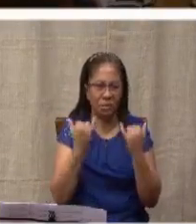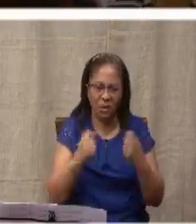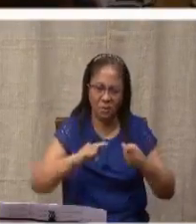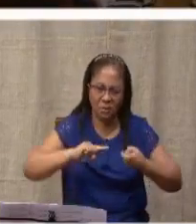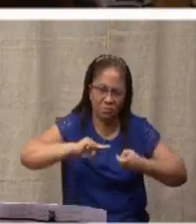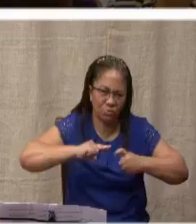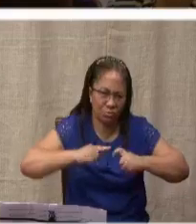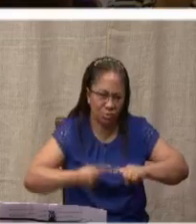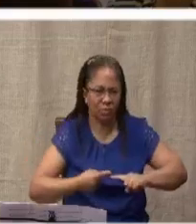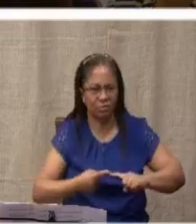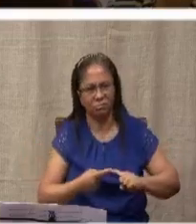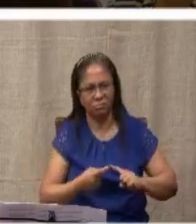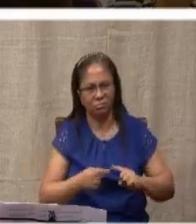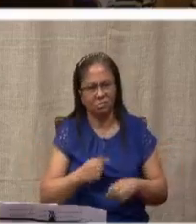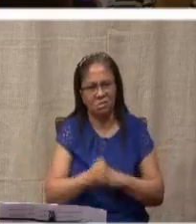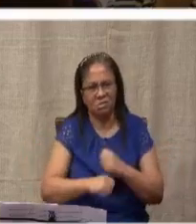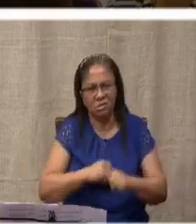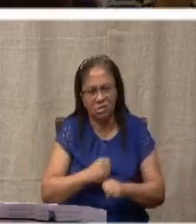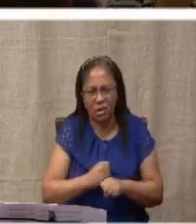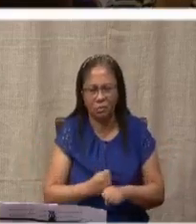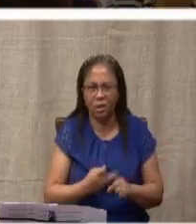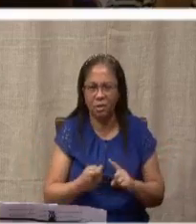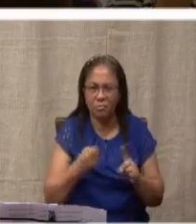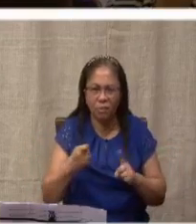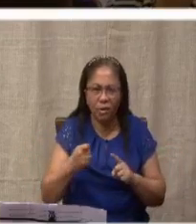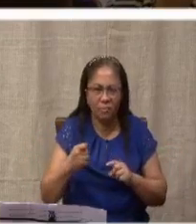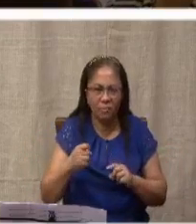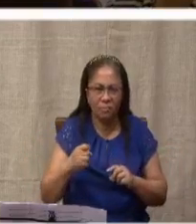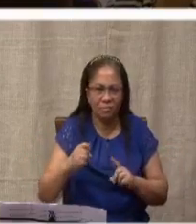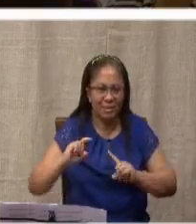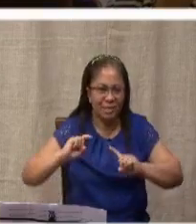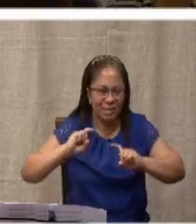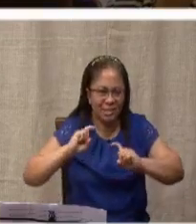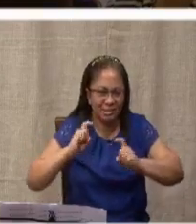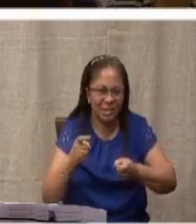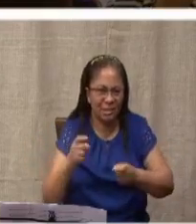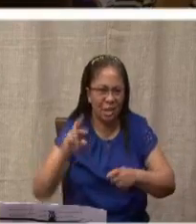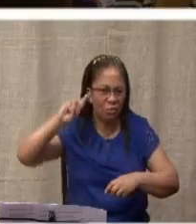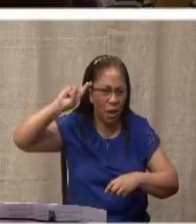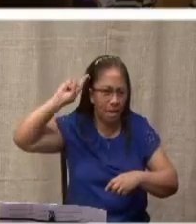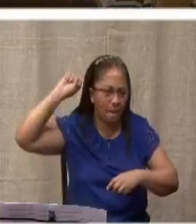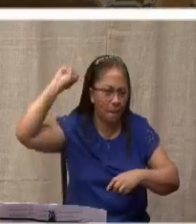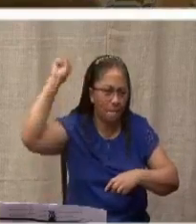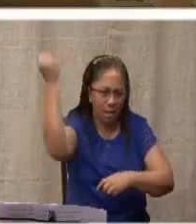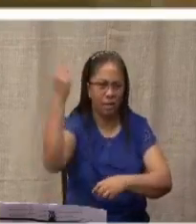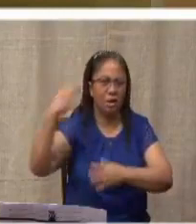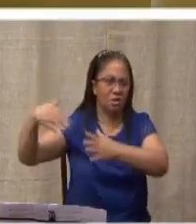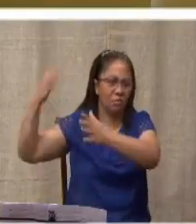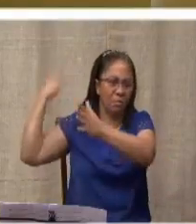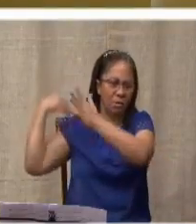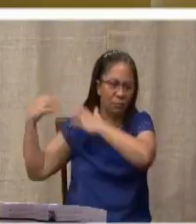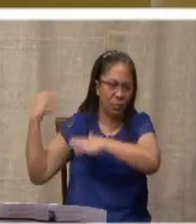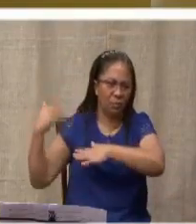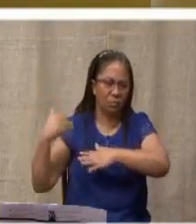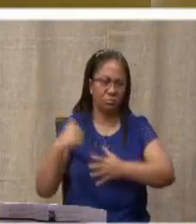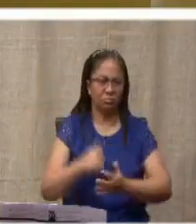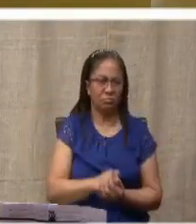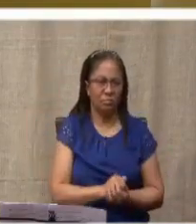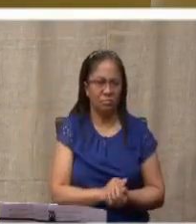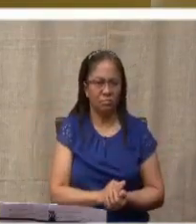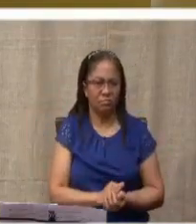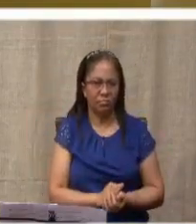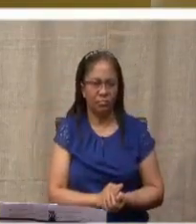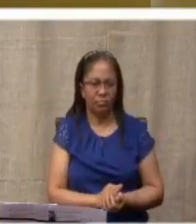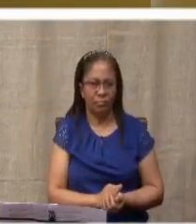rocking from the rebellion that we have been living in these years that we are living in